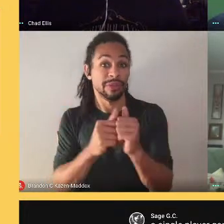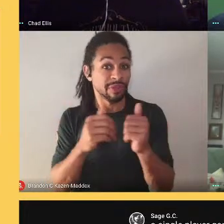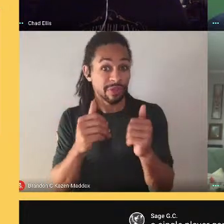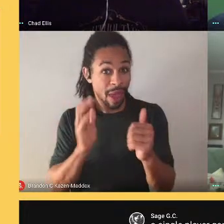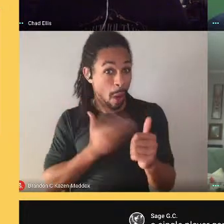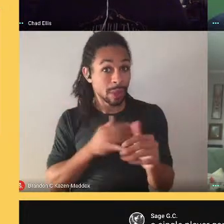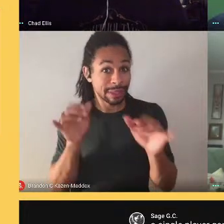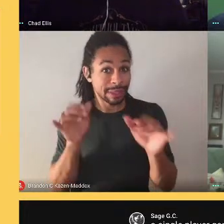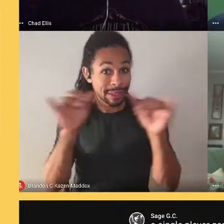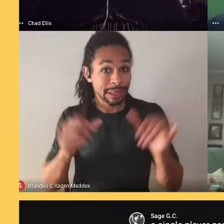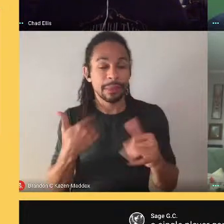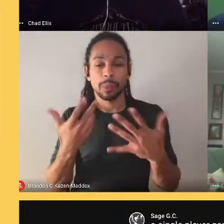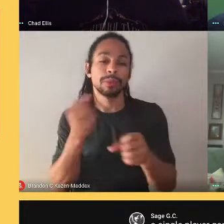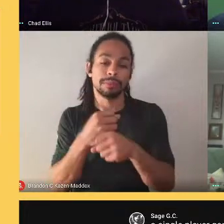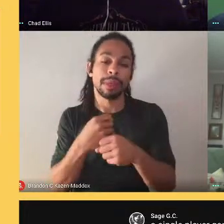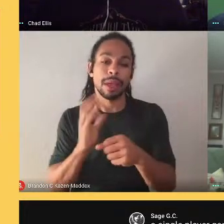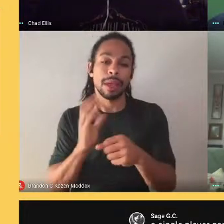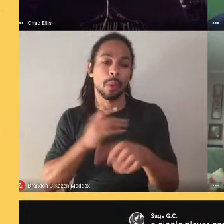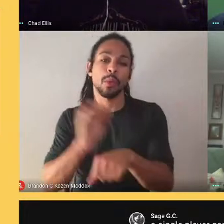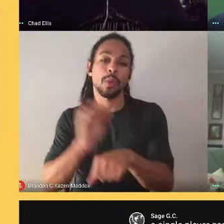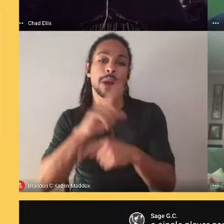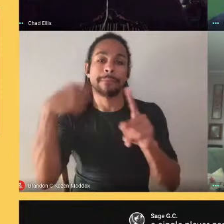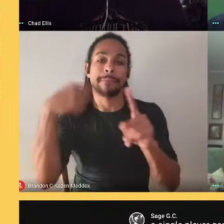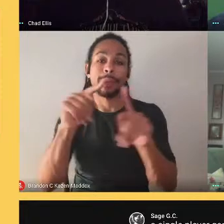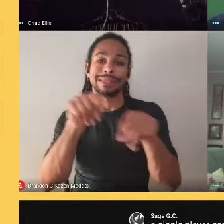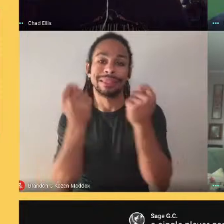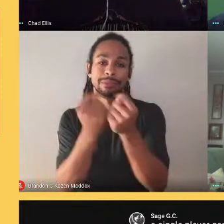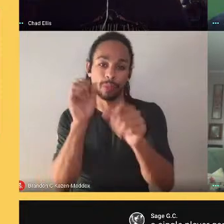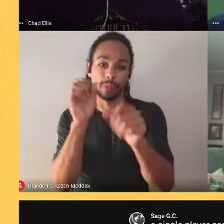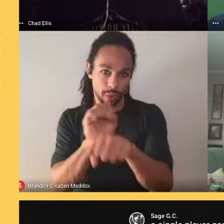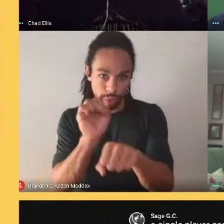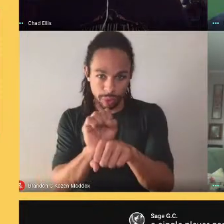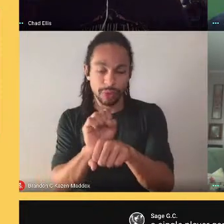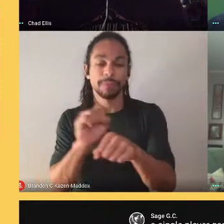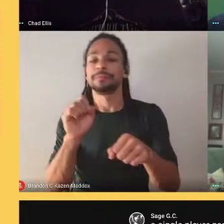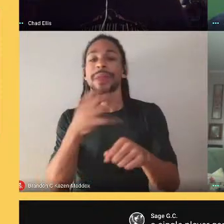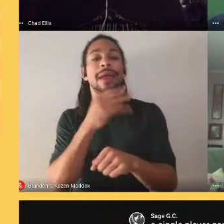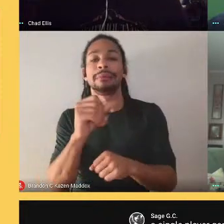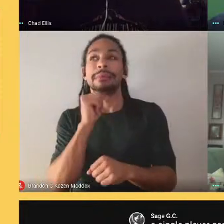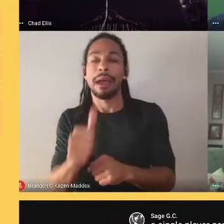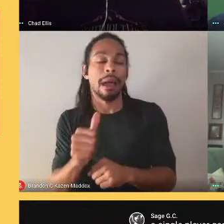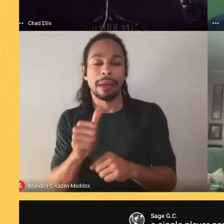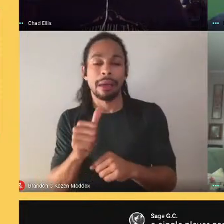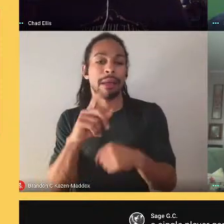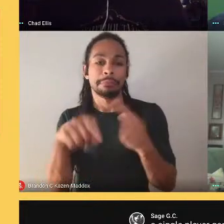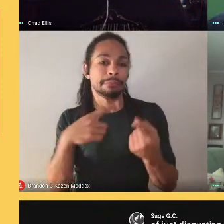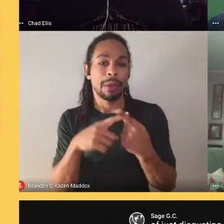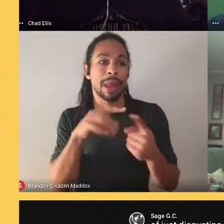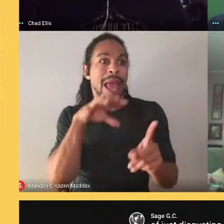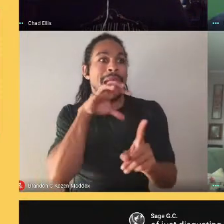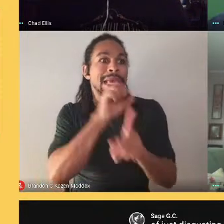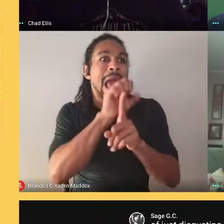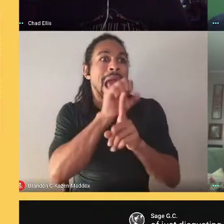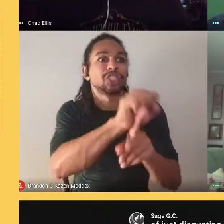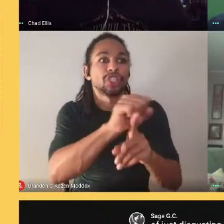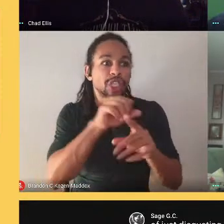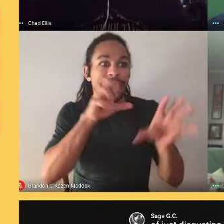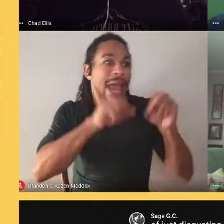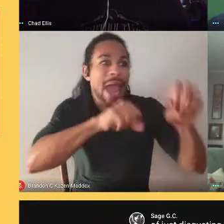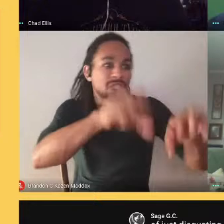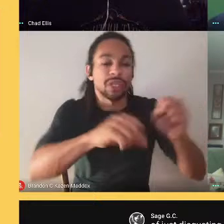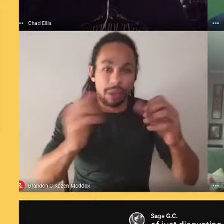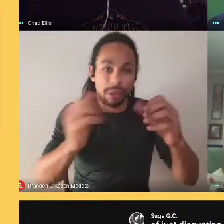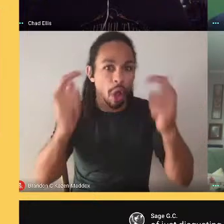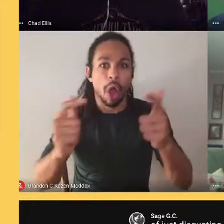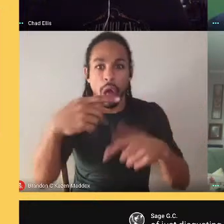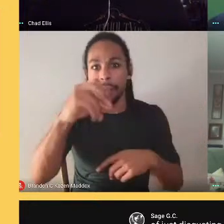teamwork, and not about, you know, catching them all, so to speak. And that, I think that really worked out. And that was a really big